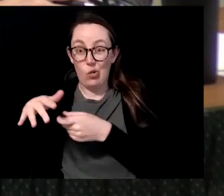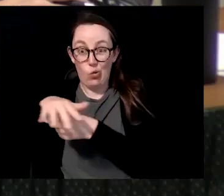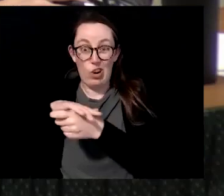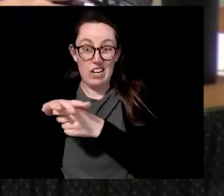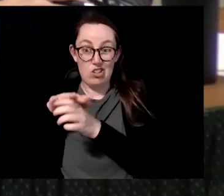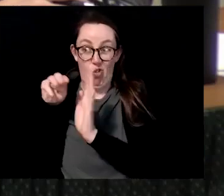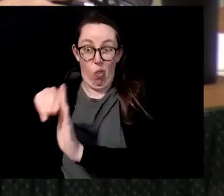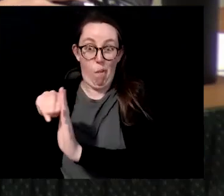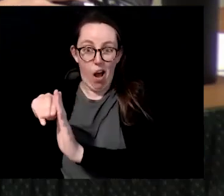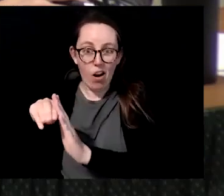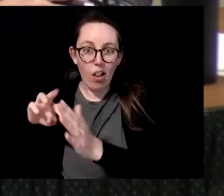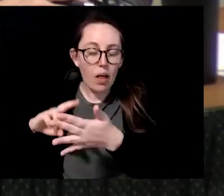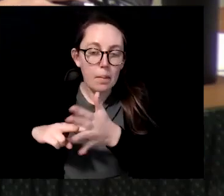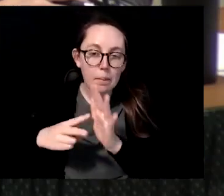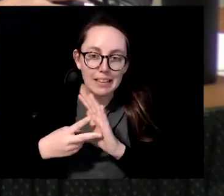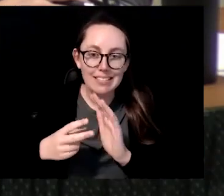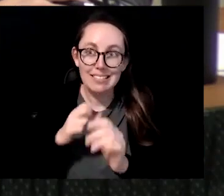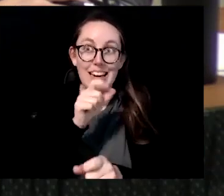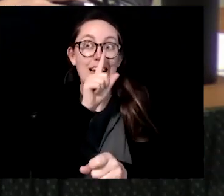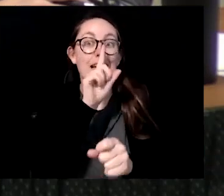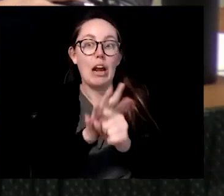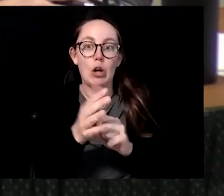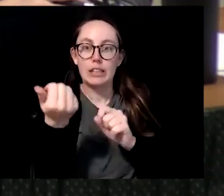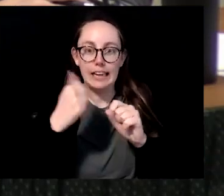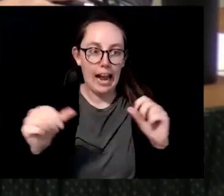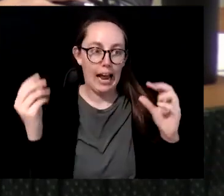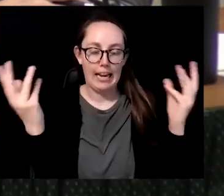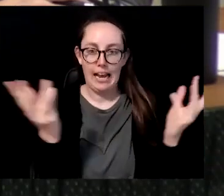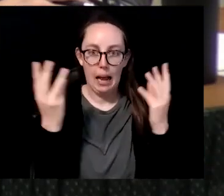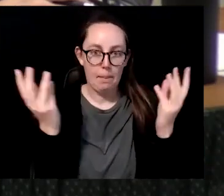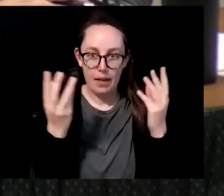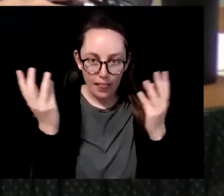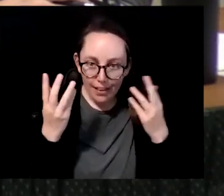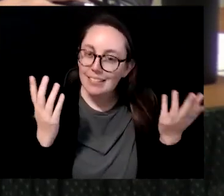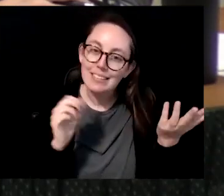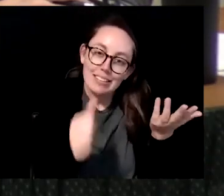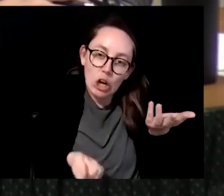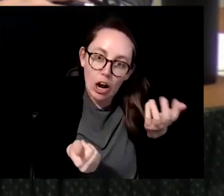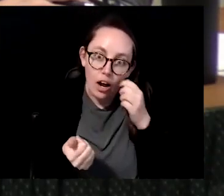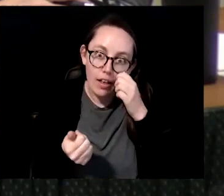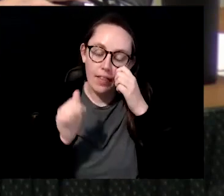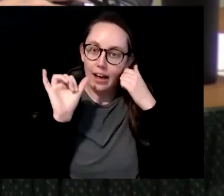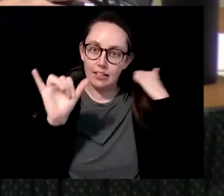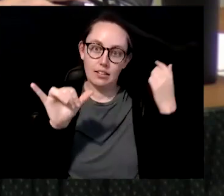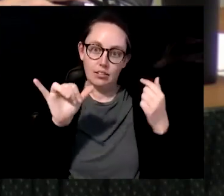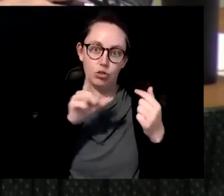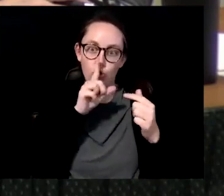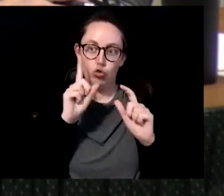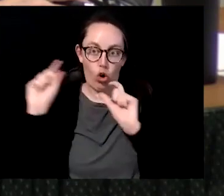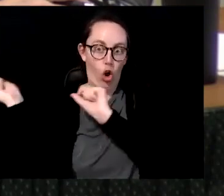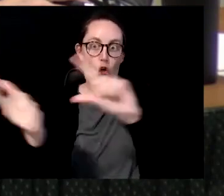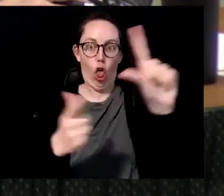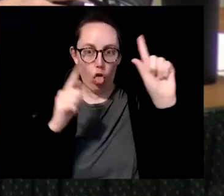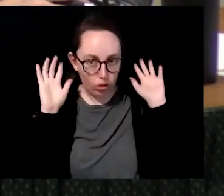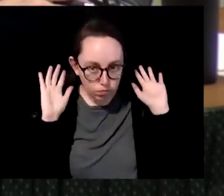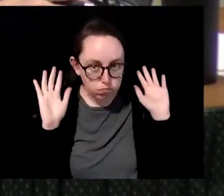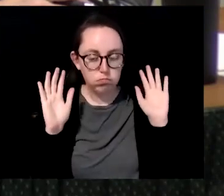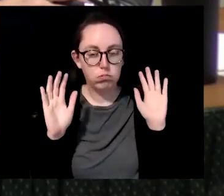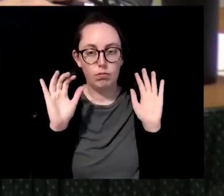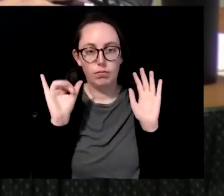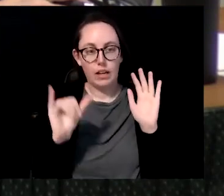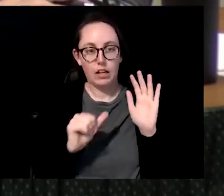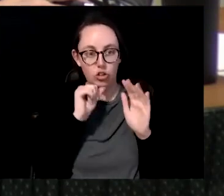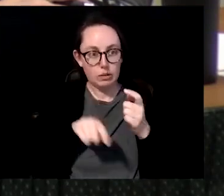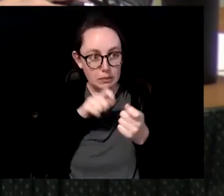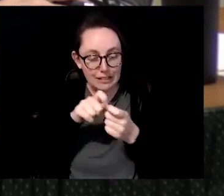um let alone just brought a borough's contract whereas a dedicated contractual EMS contract would have a guaranteed number of